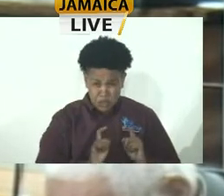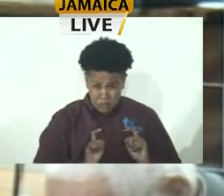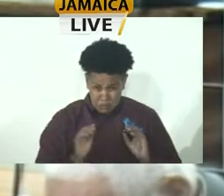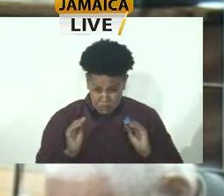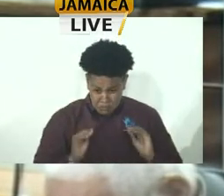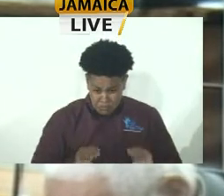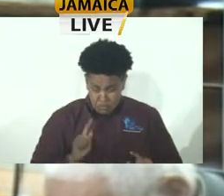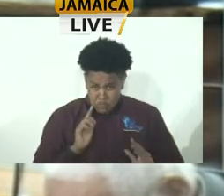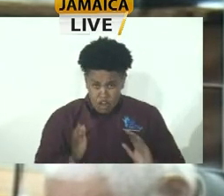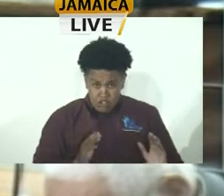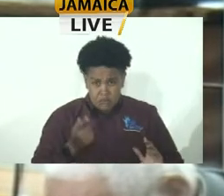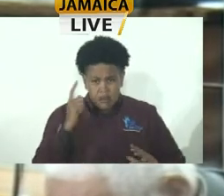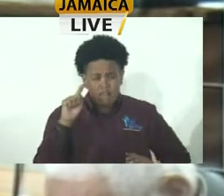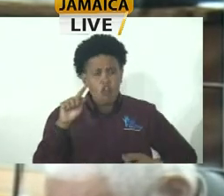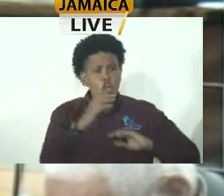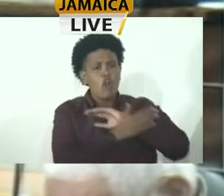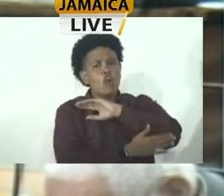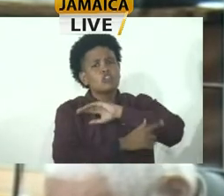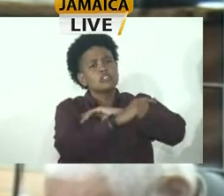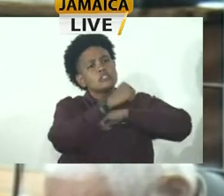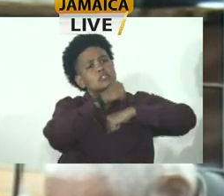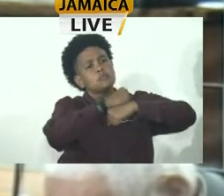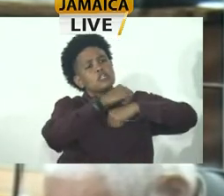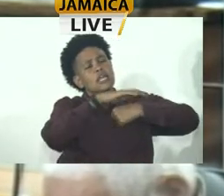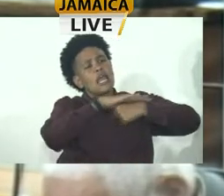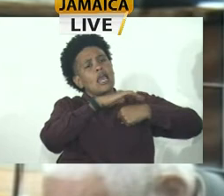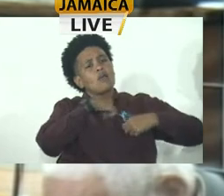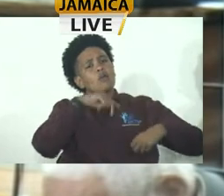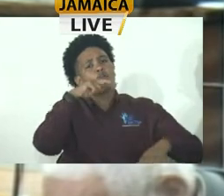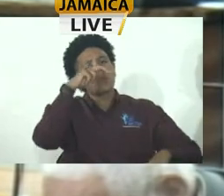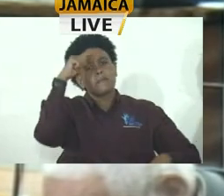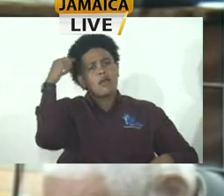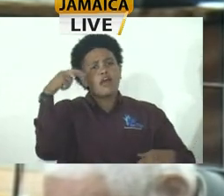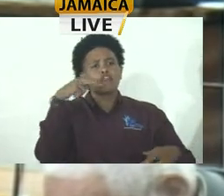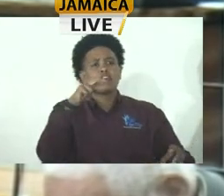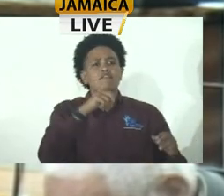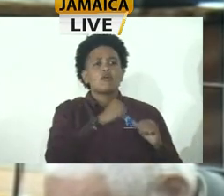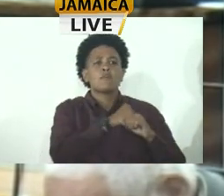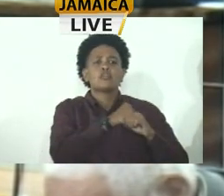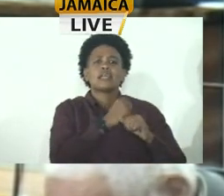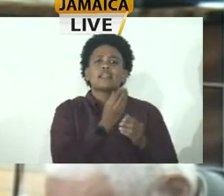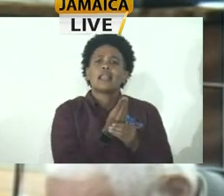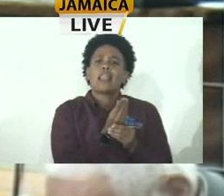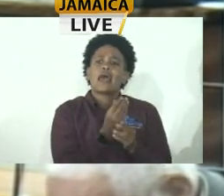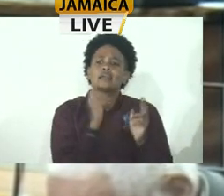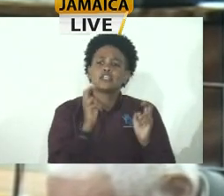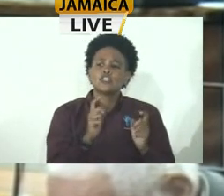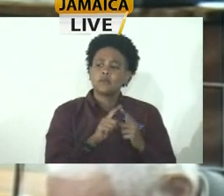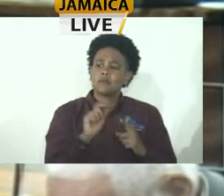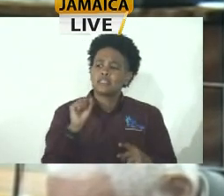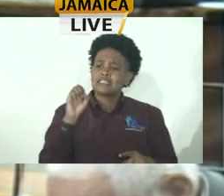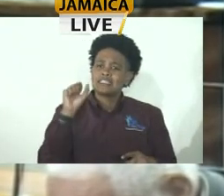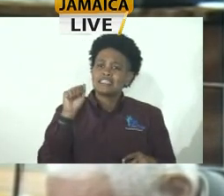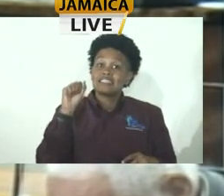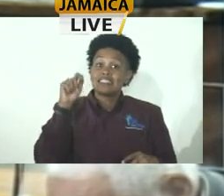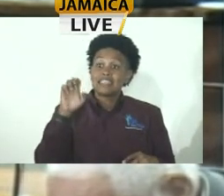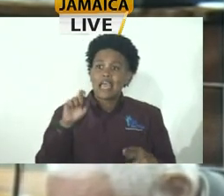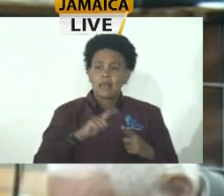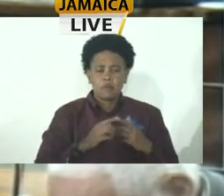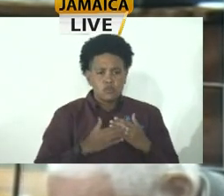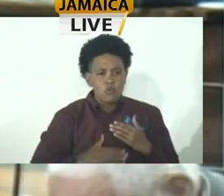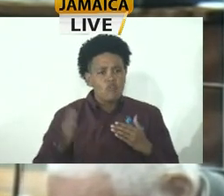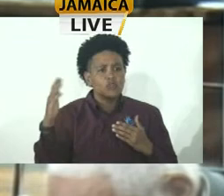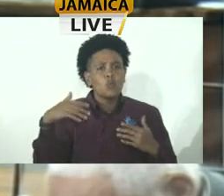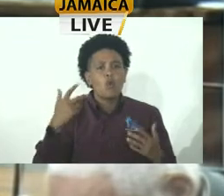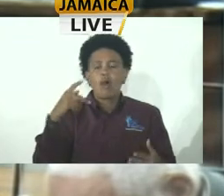arrangement for the country's protected areas we're looking at the black river protected landscape and seascape and moving towards the